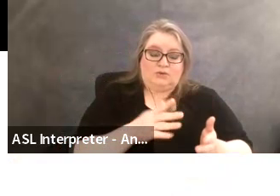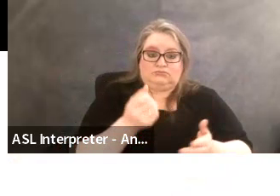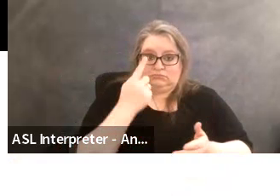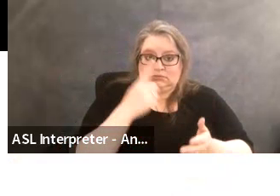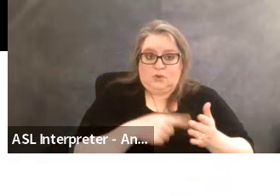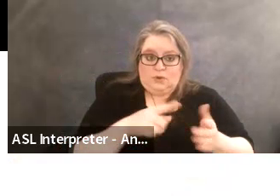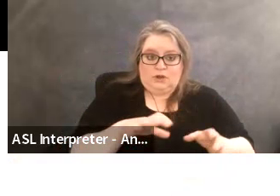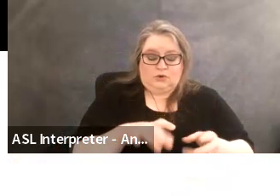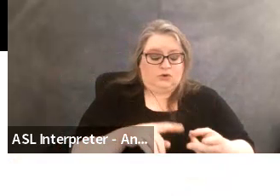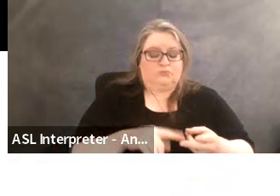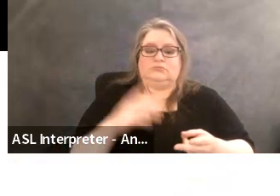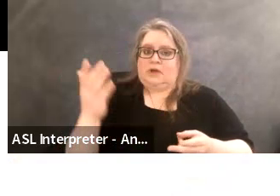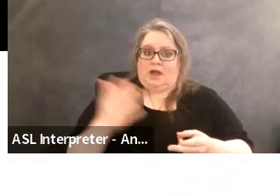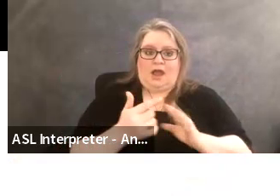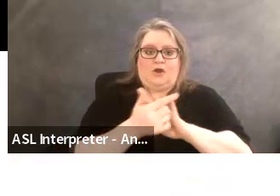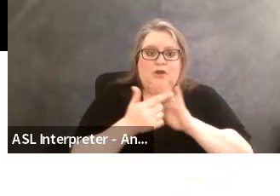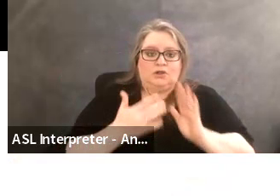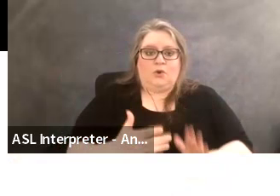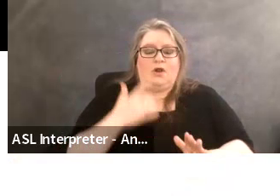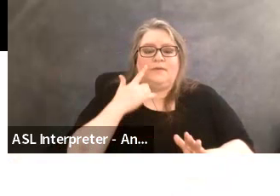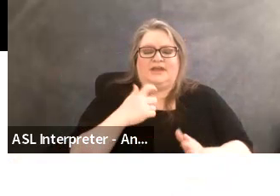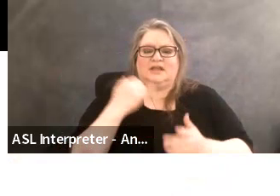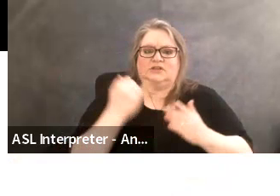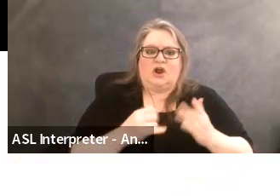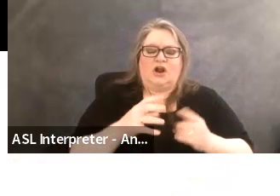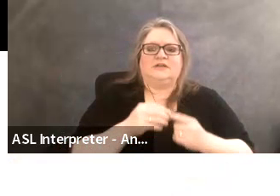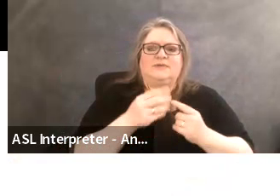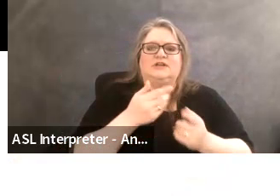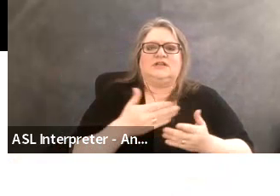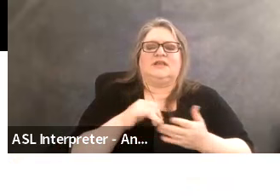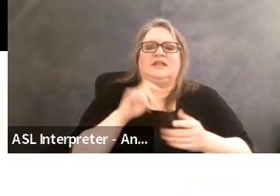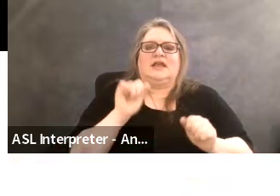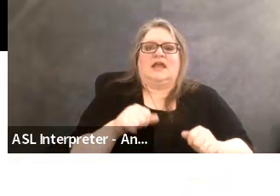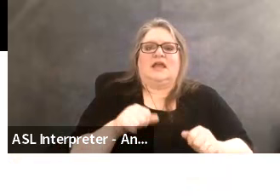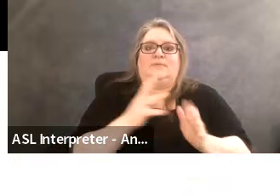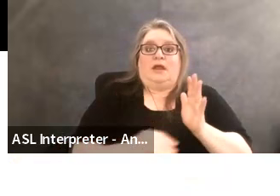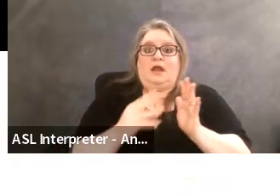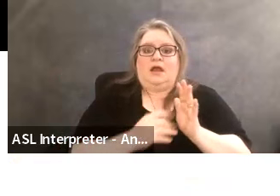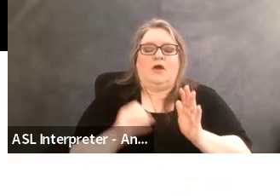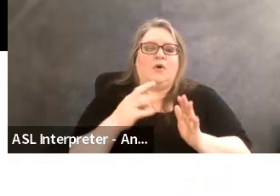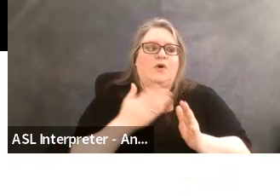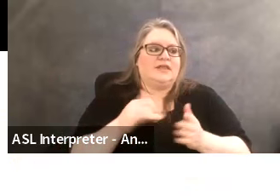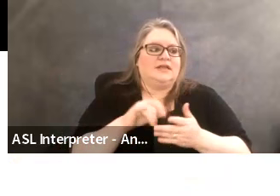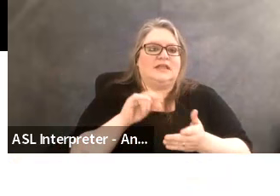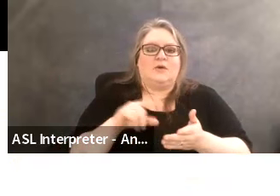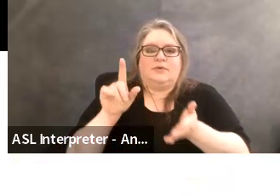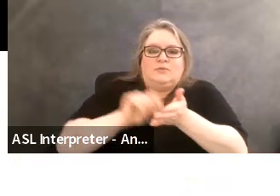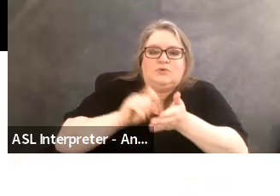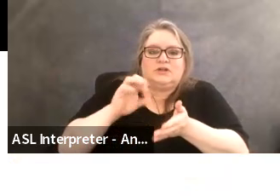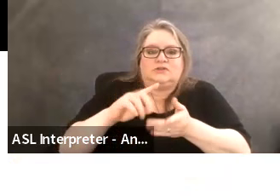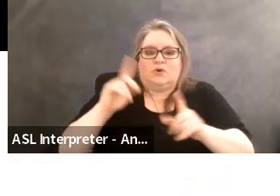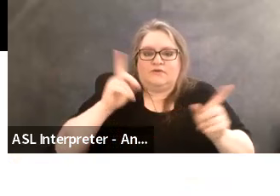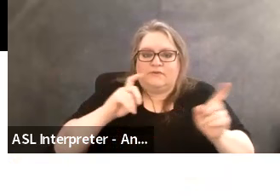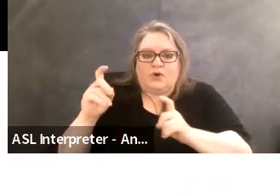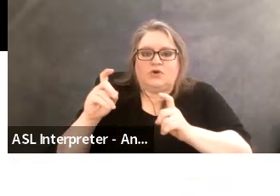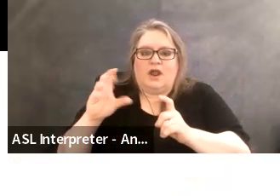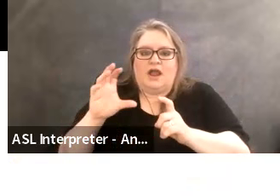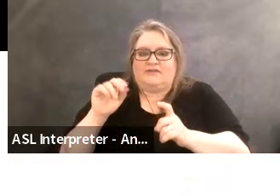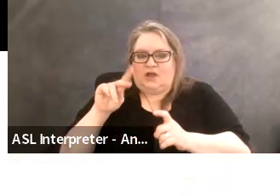definitely hire a lawyer, because art, especially things that can be reproduced or things that might be prints or be photographs